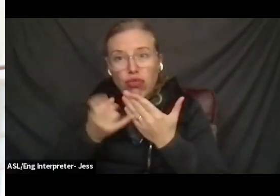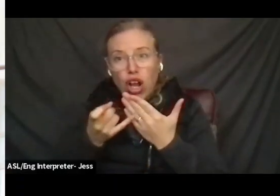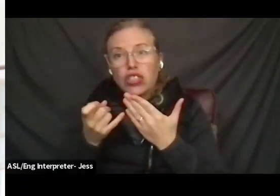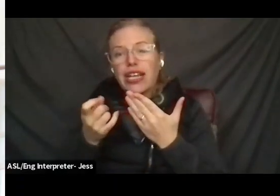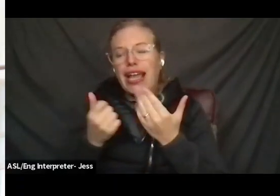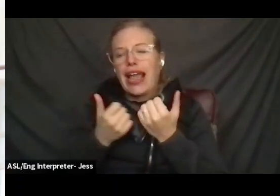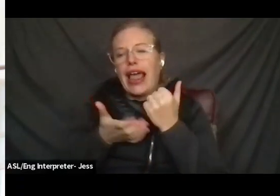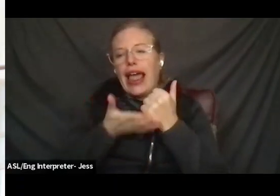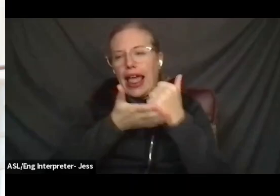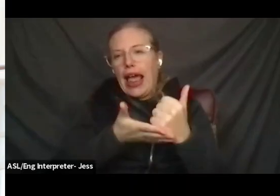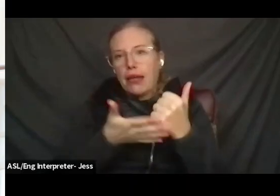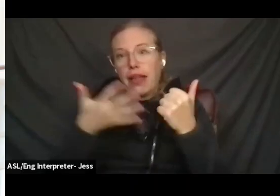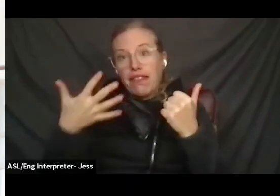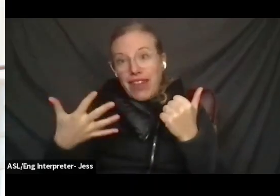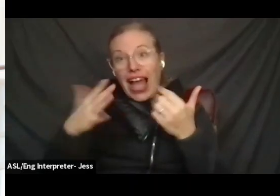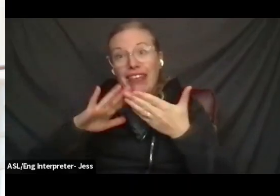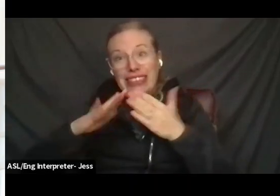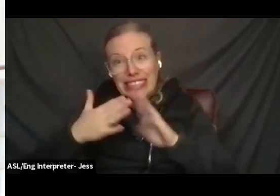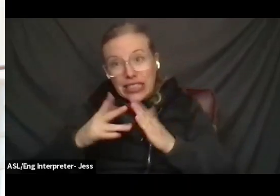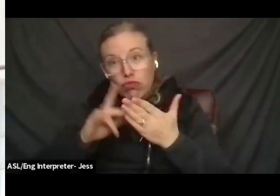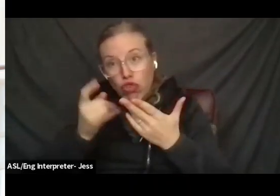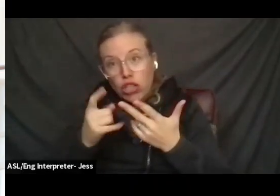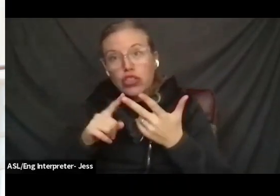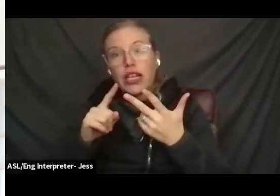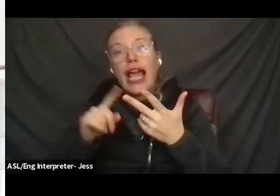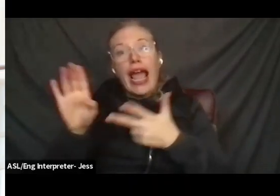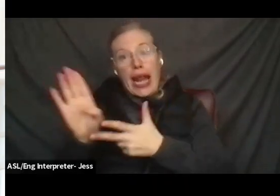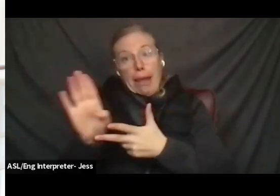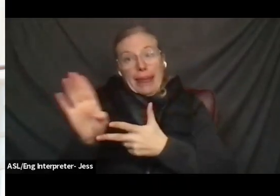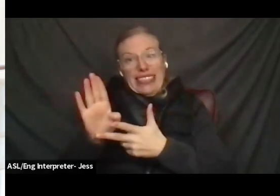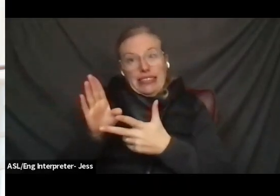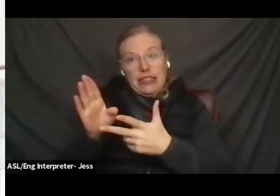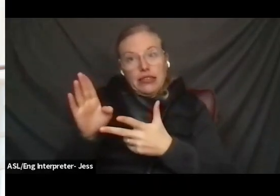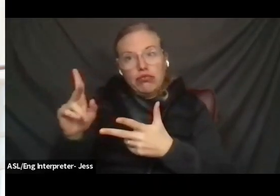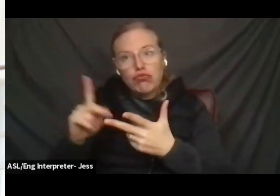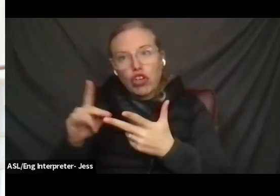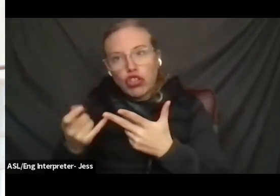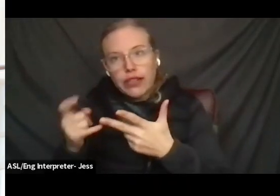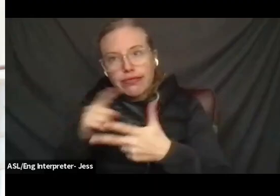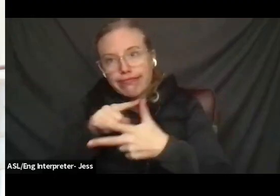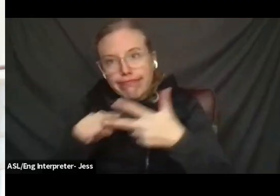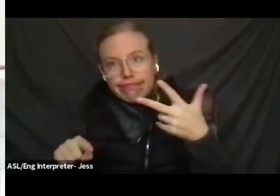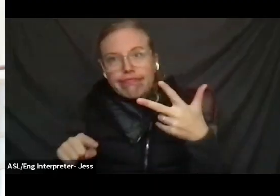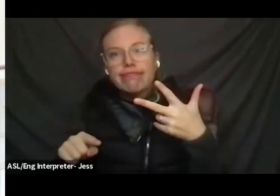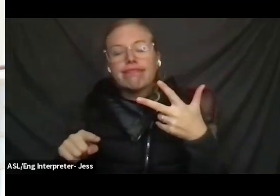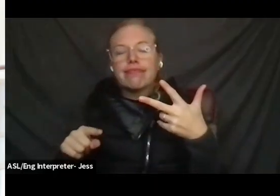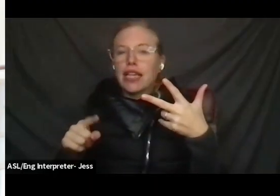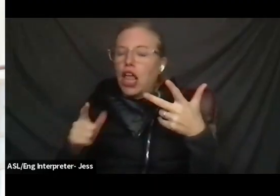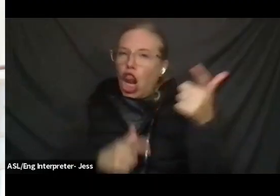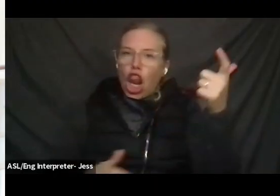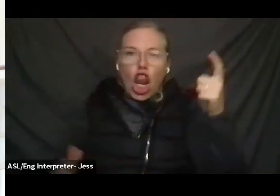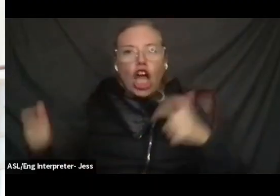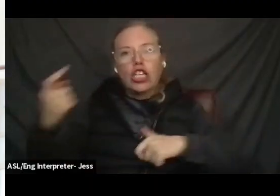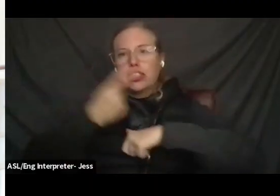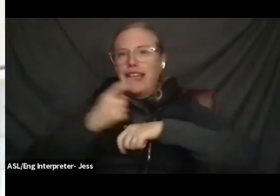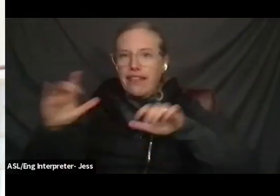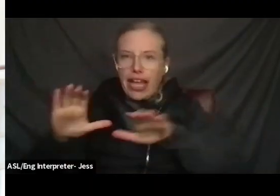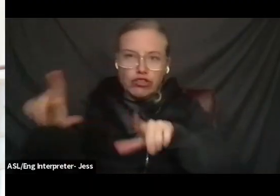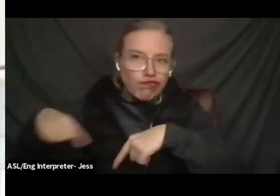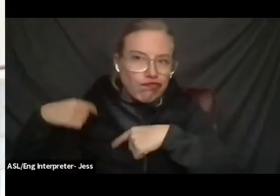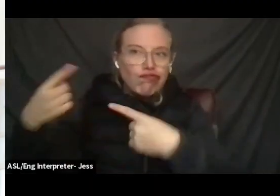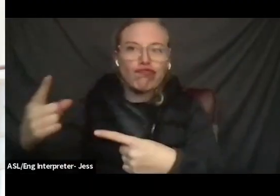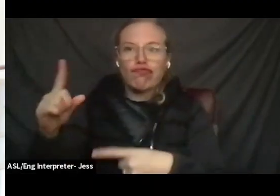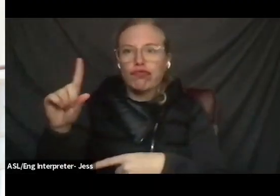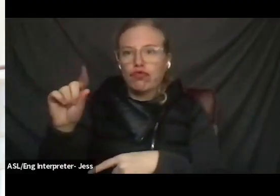helped out with 5 city projects, and we also helped out with a business project. And so that was the largest day of action we've had so